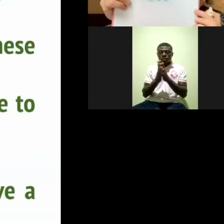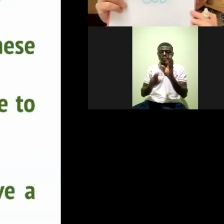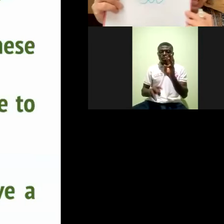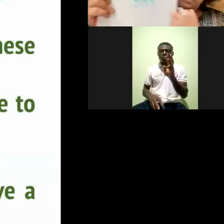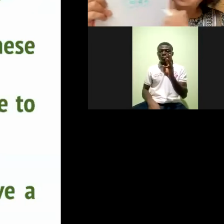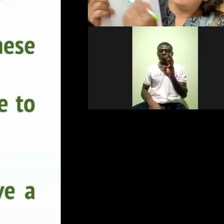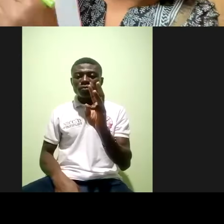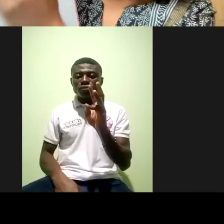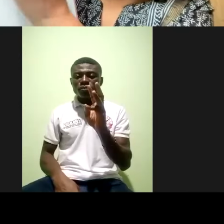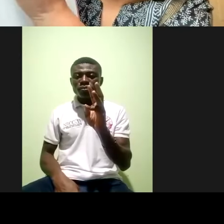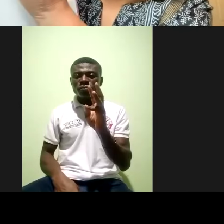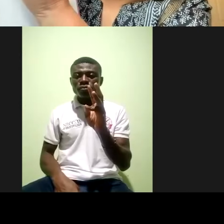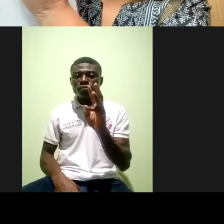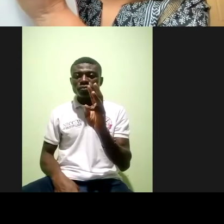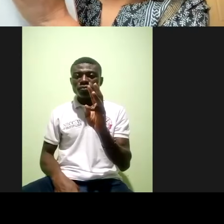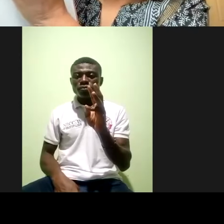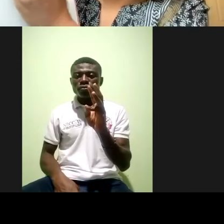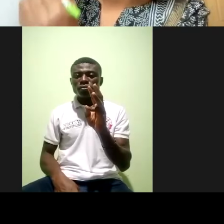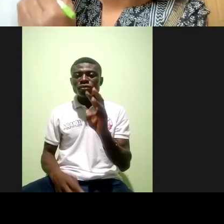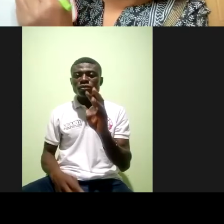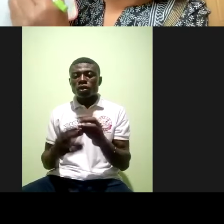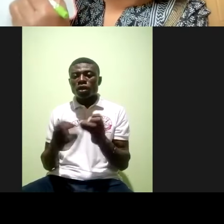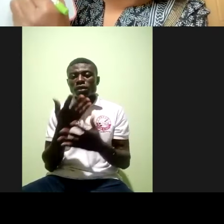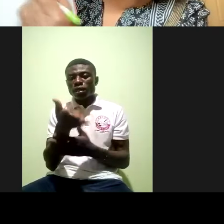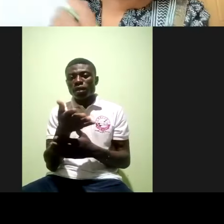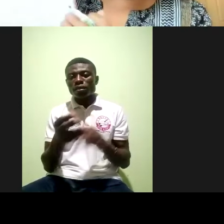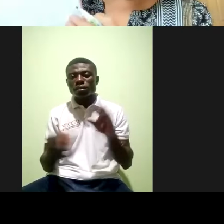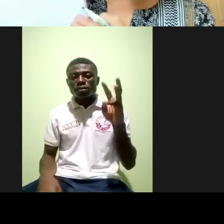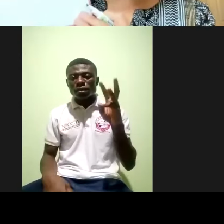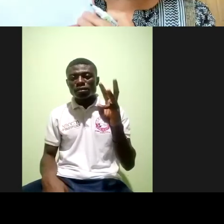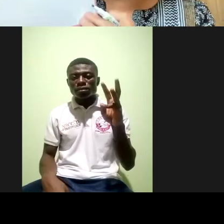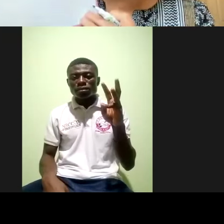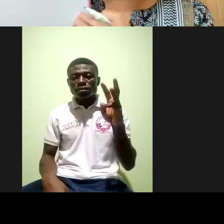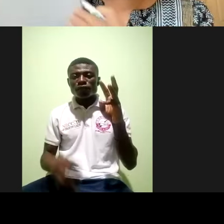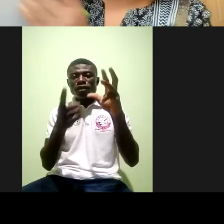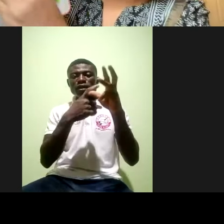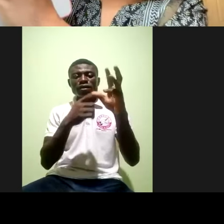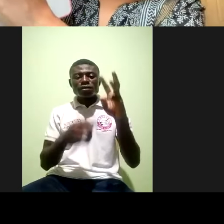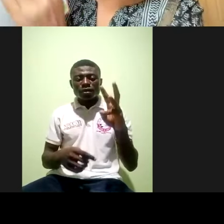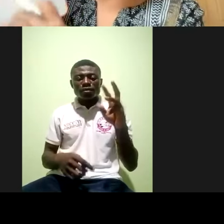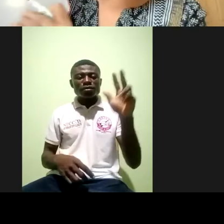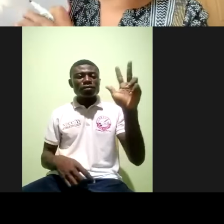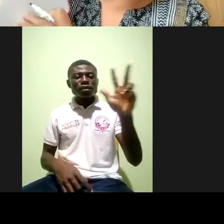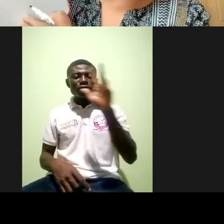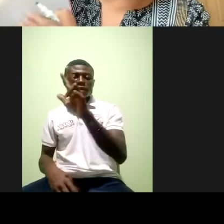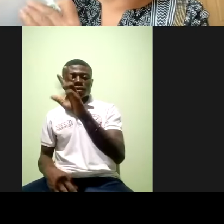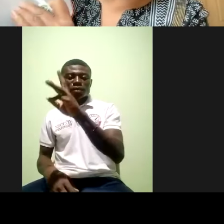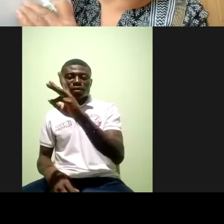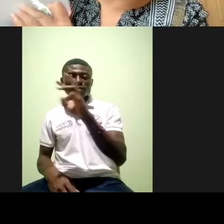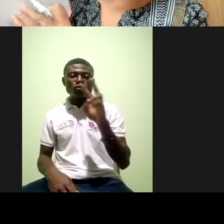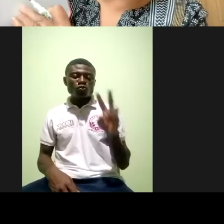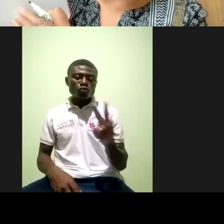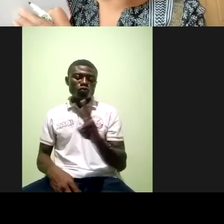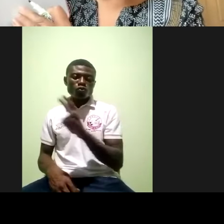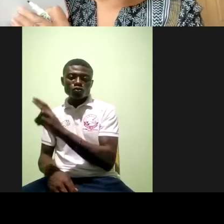So again, how many are here? 6. How many are here? 6. So we have, this is the representational stage